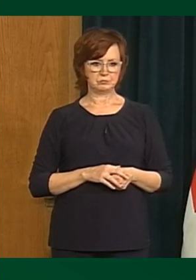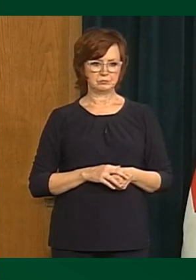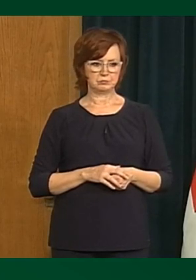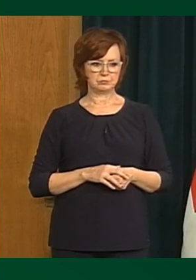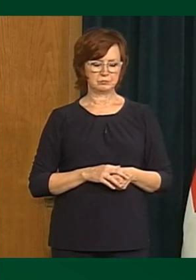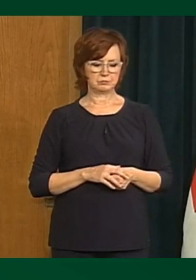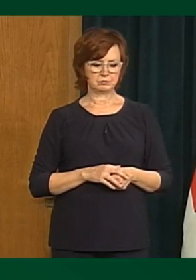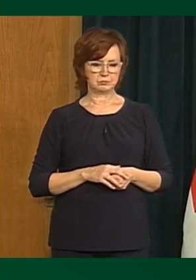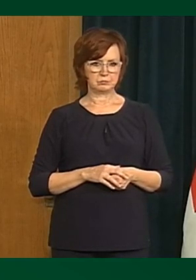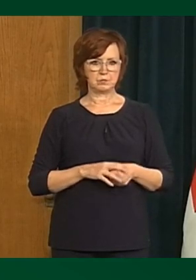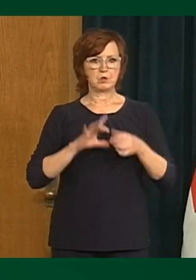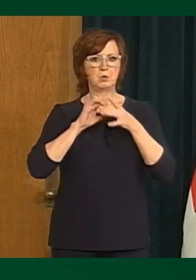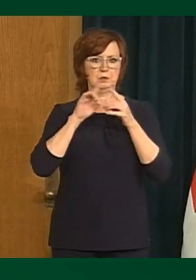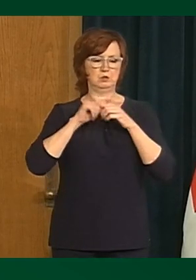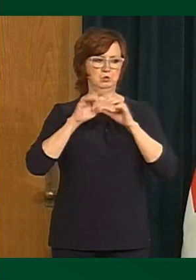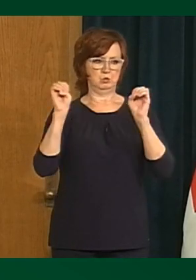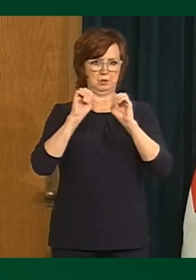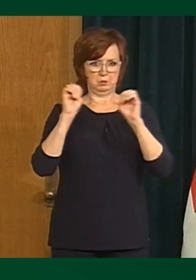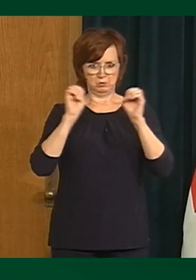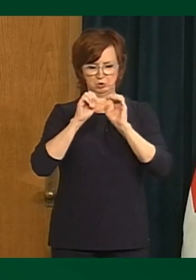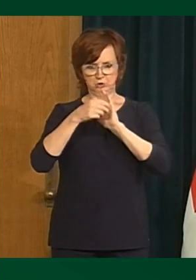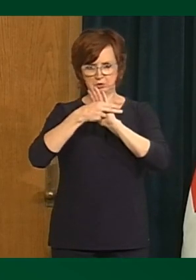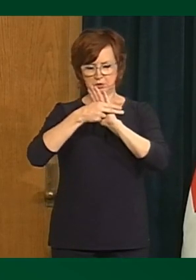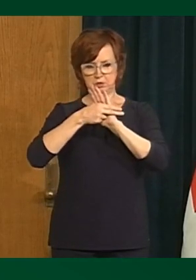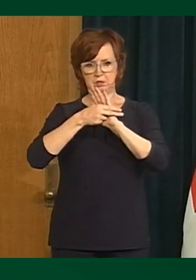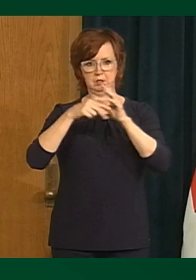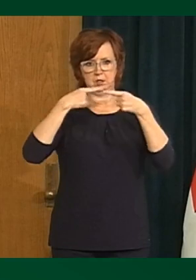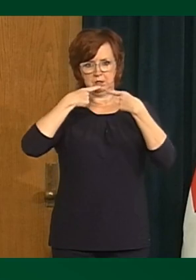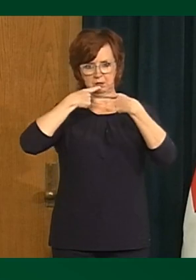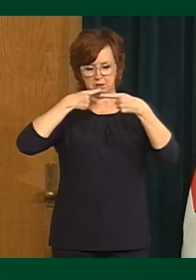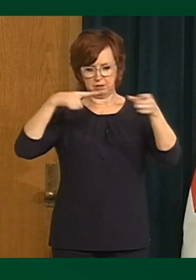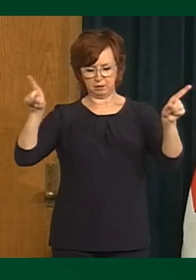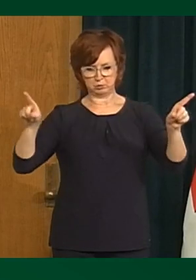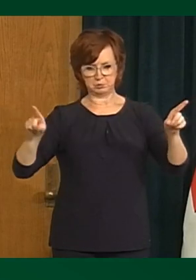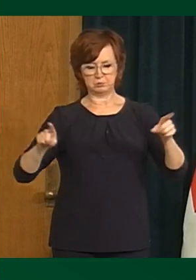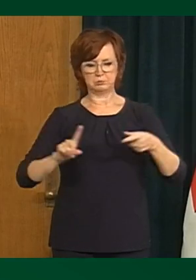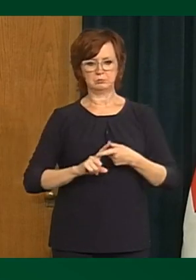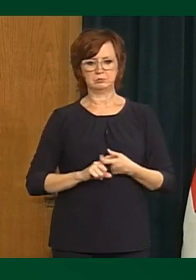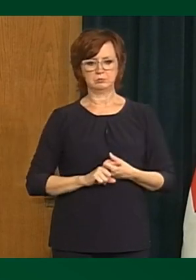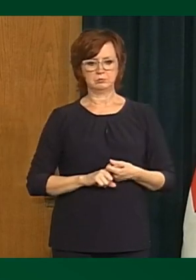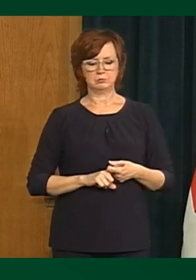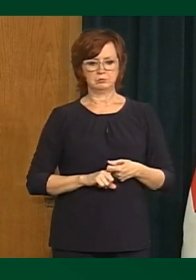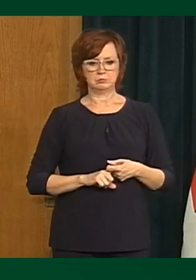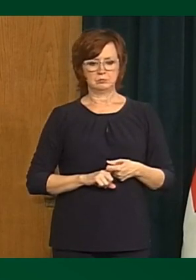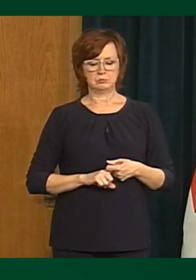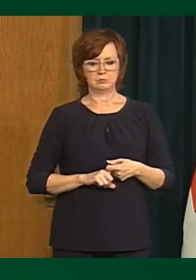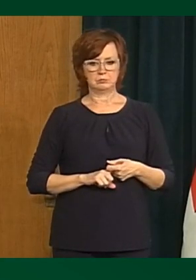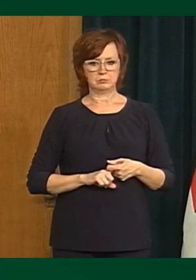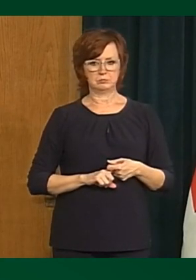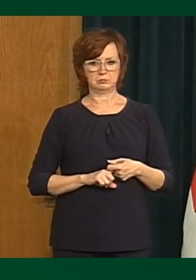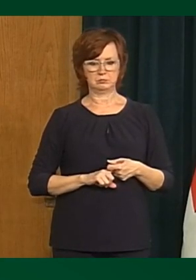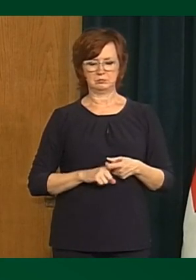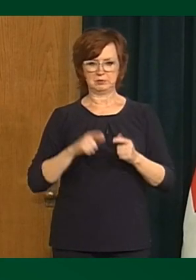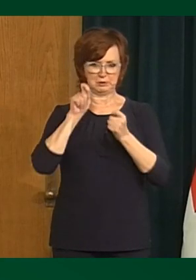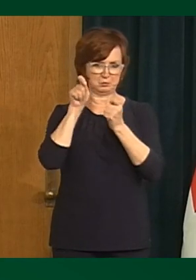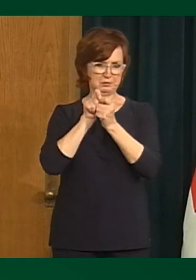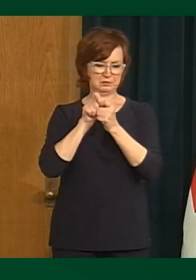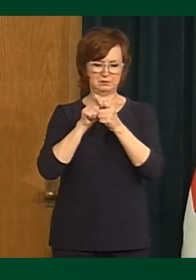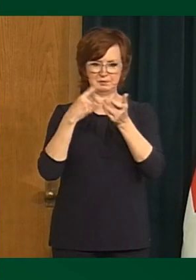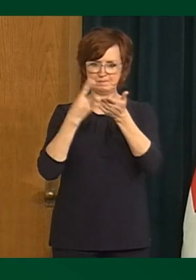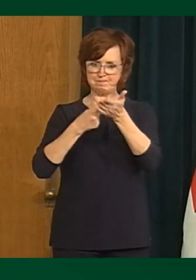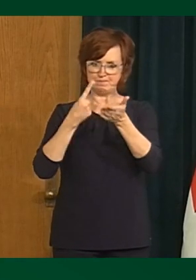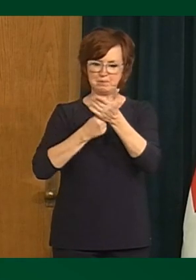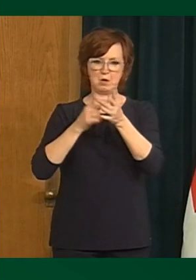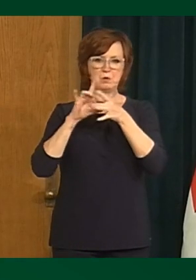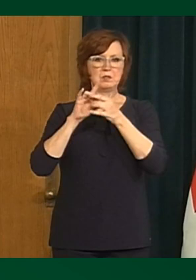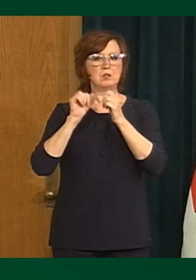to the emergency orders that they have in that respective province or territory. So we've been very specific. There's been